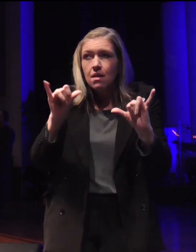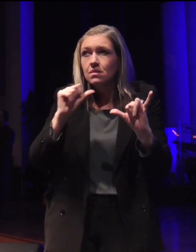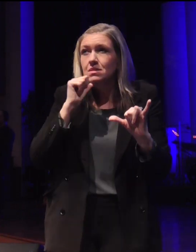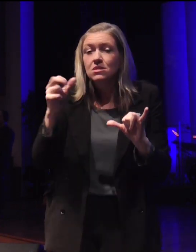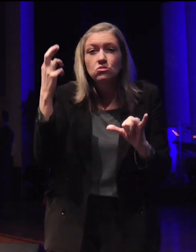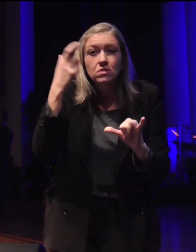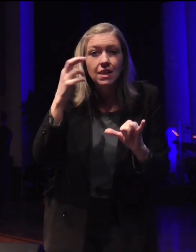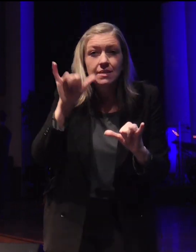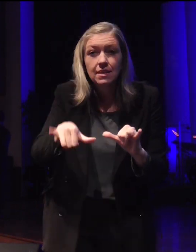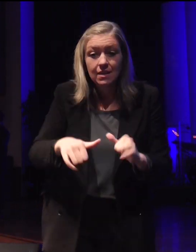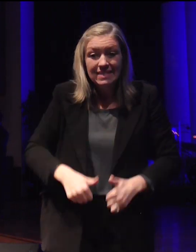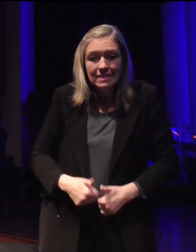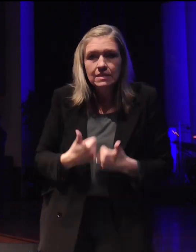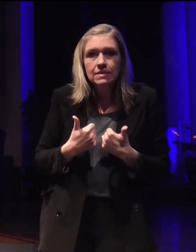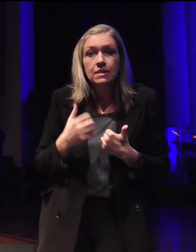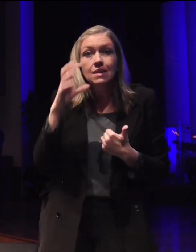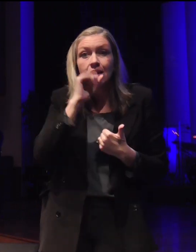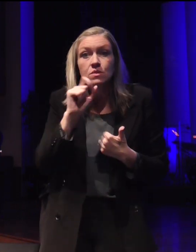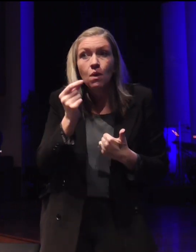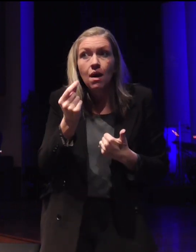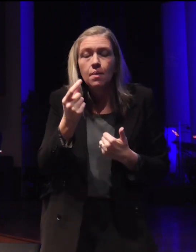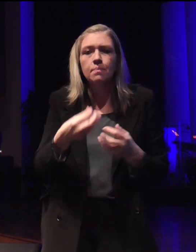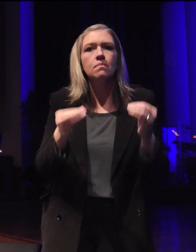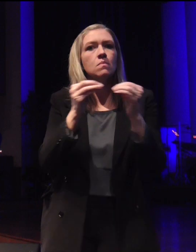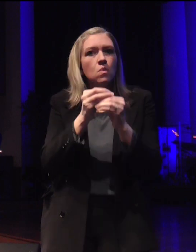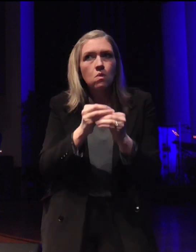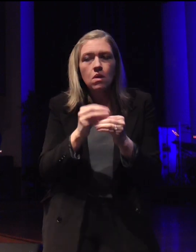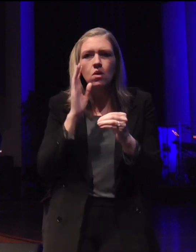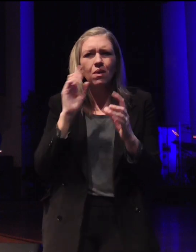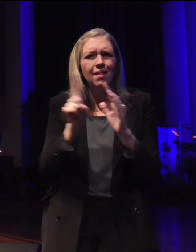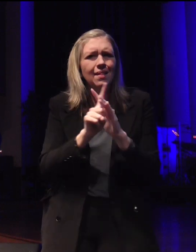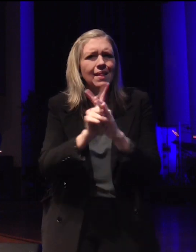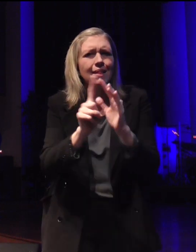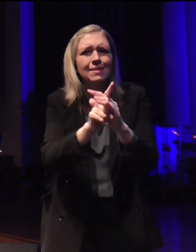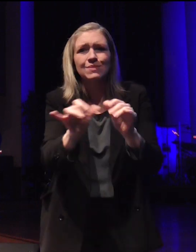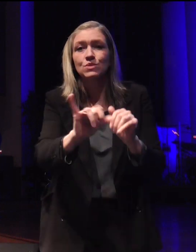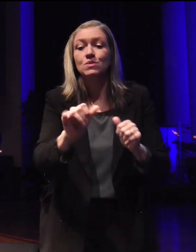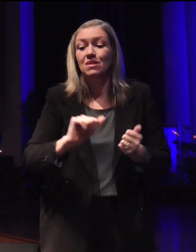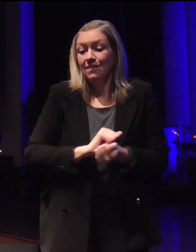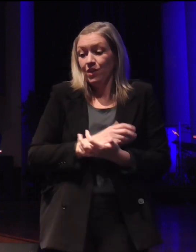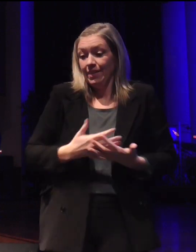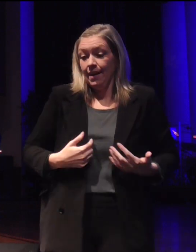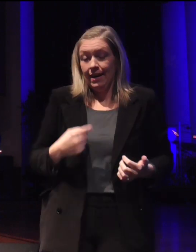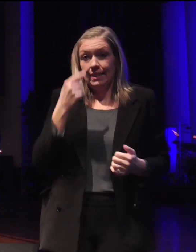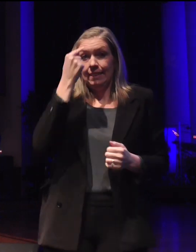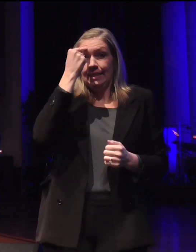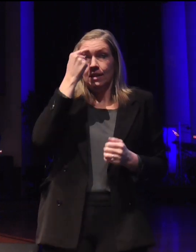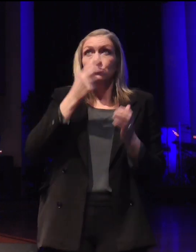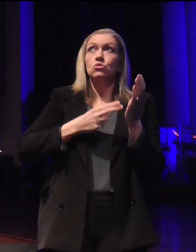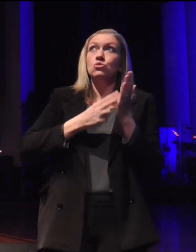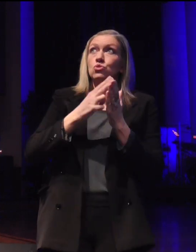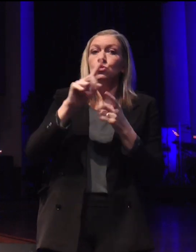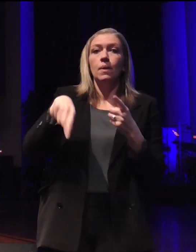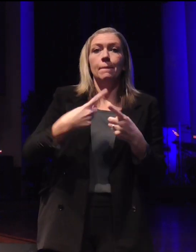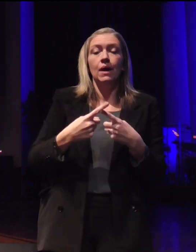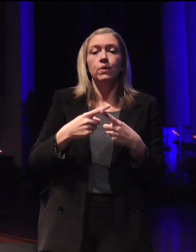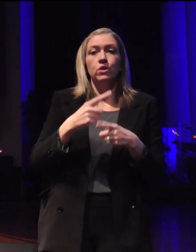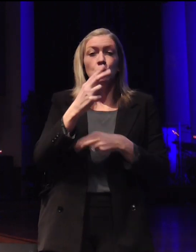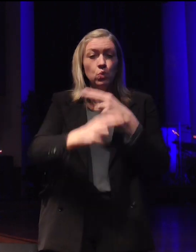existed. And guess what? There's more to come. So everything we think is true about the universe right